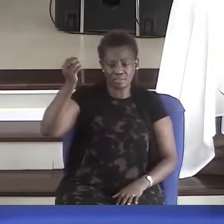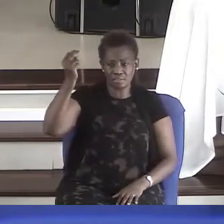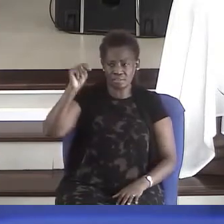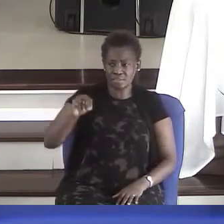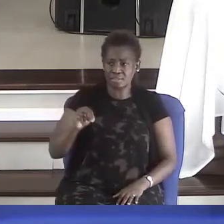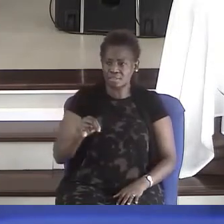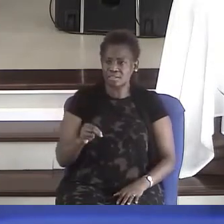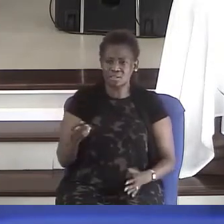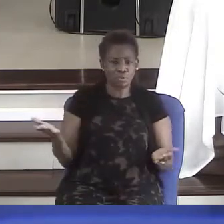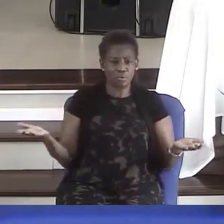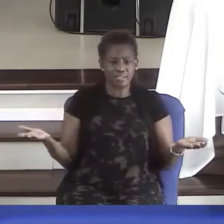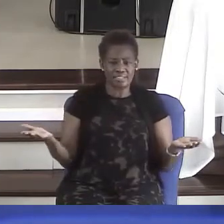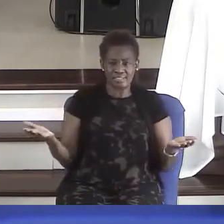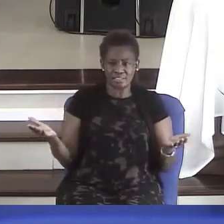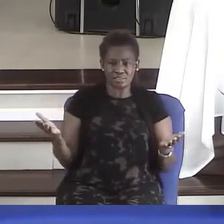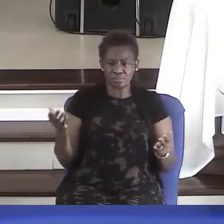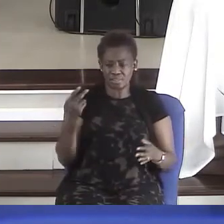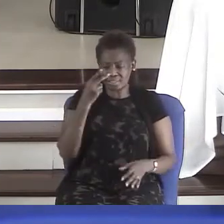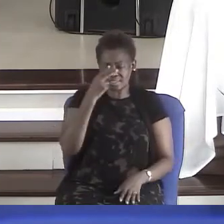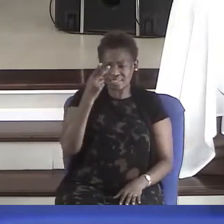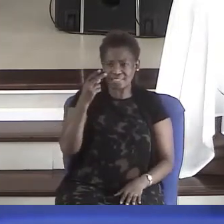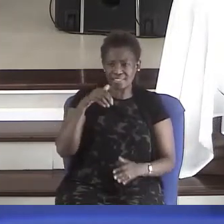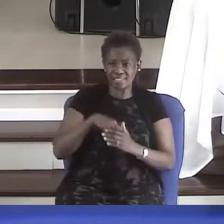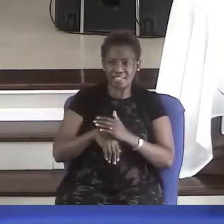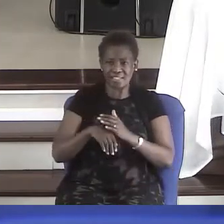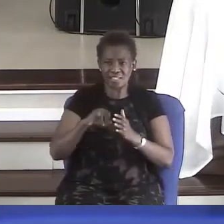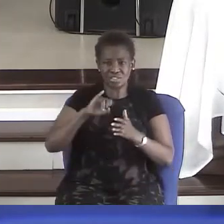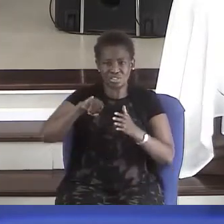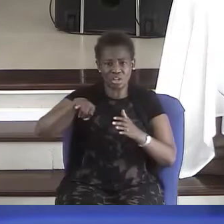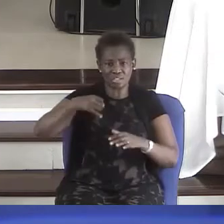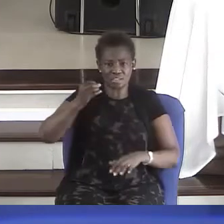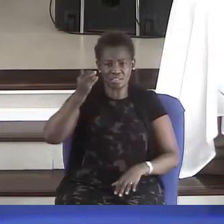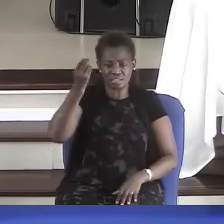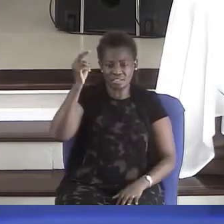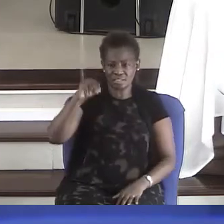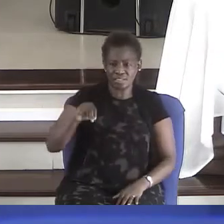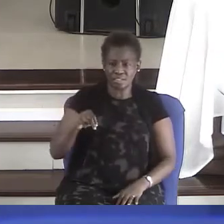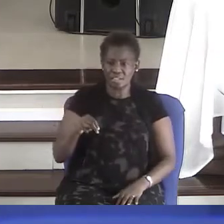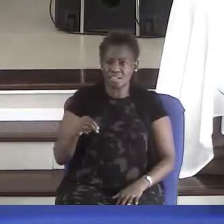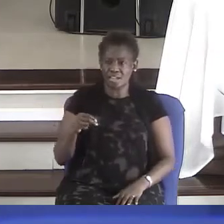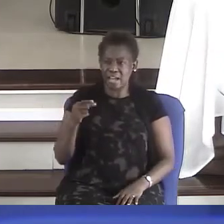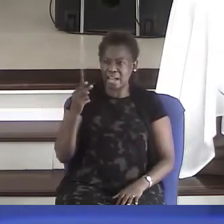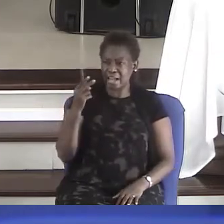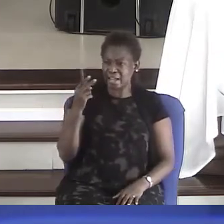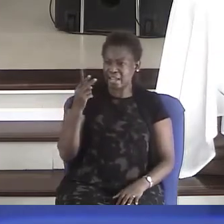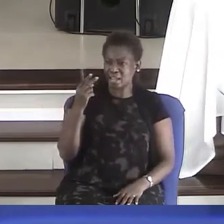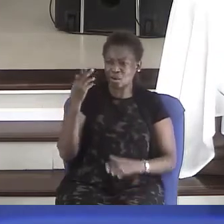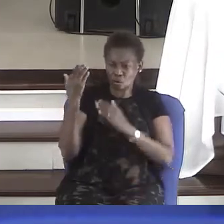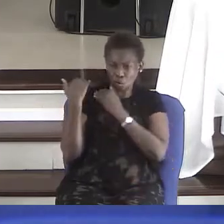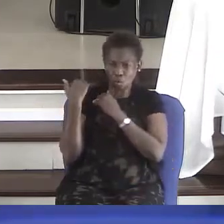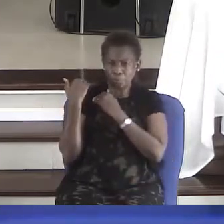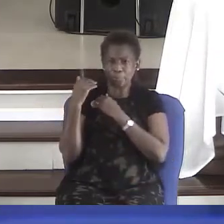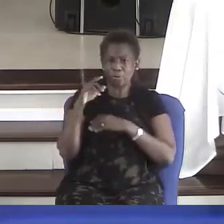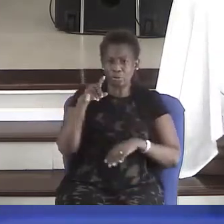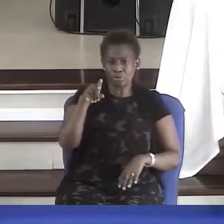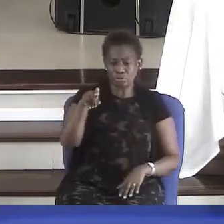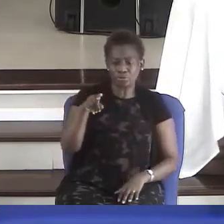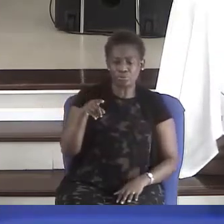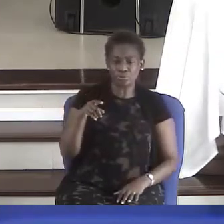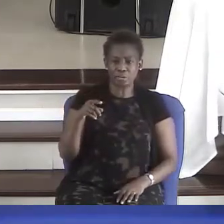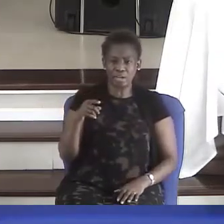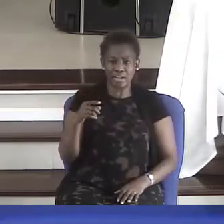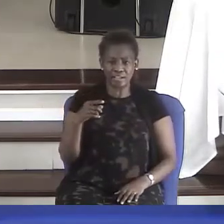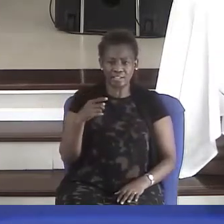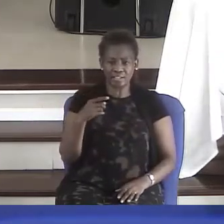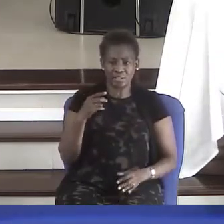What is it that you find in John? I hope you would have read through St. John 1, 2, and 3 John, because if you just